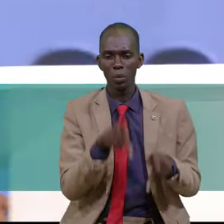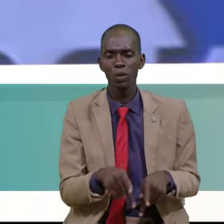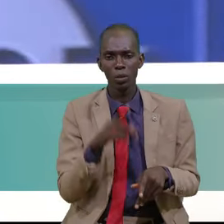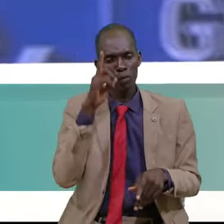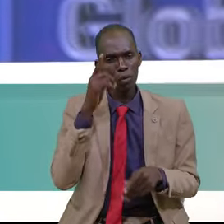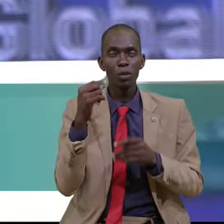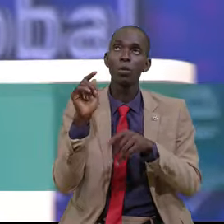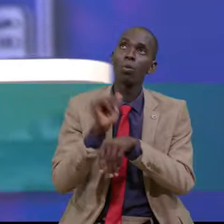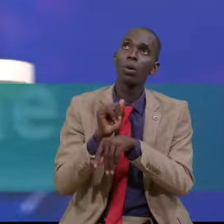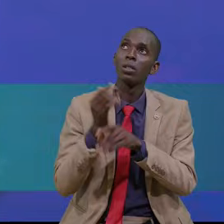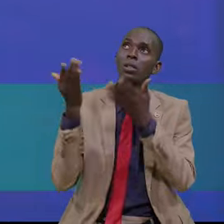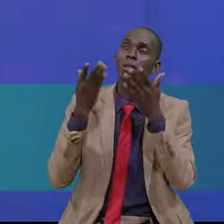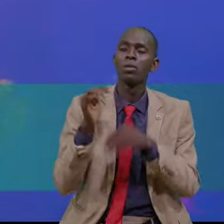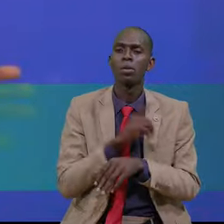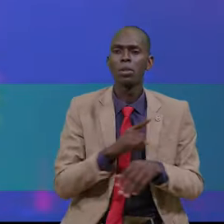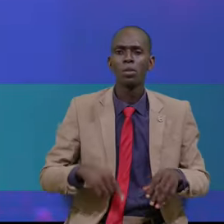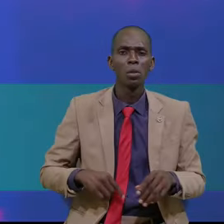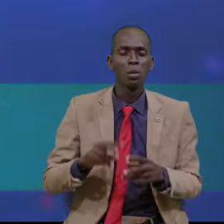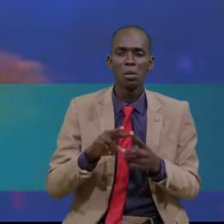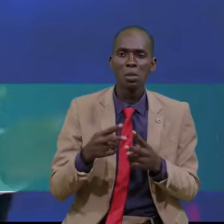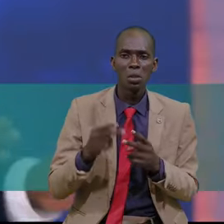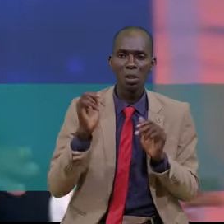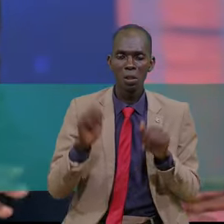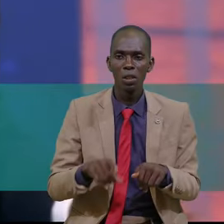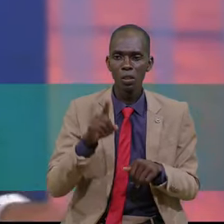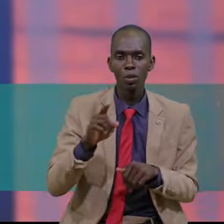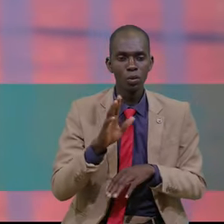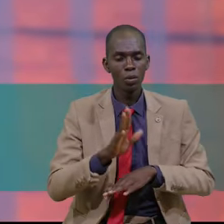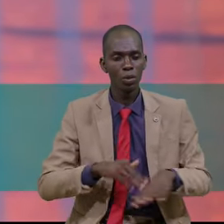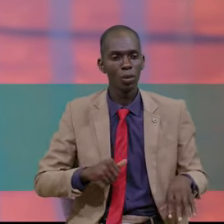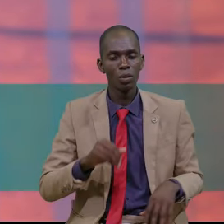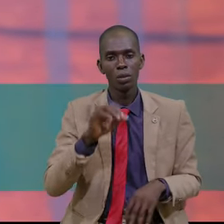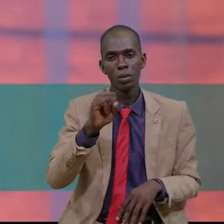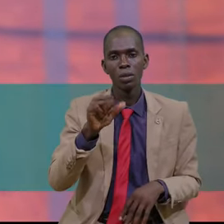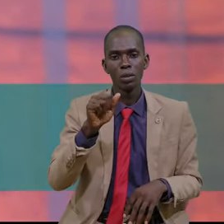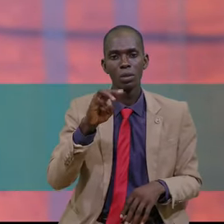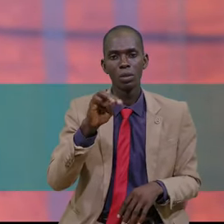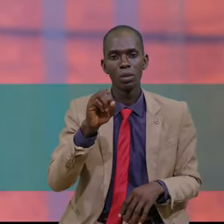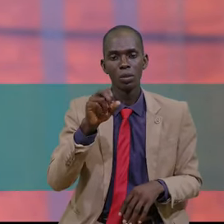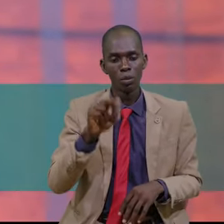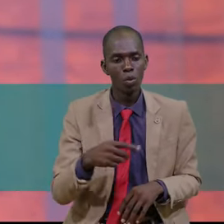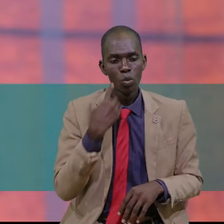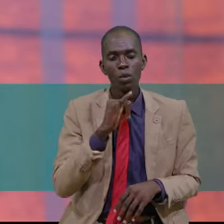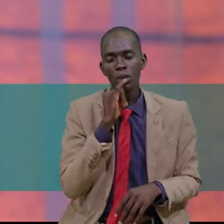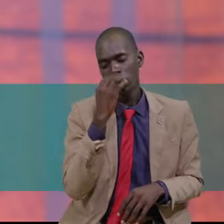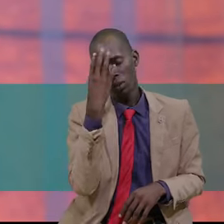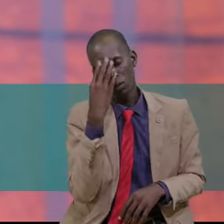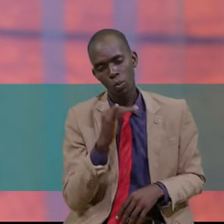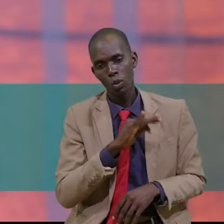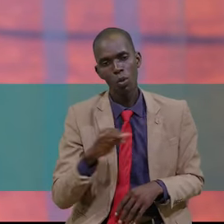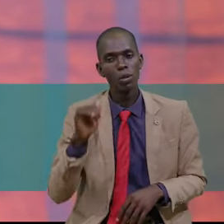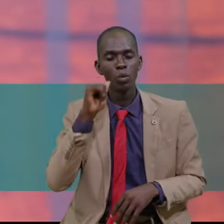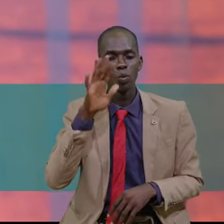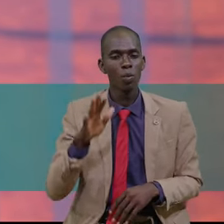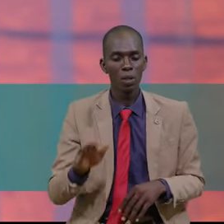Lord neither can you set something sleeping on the Lila love you cannot set him